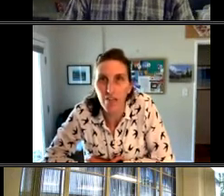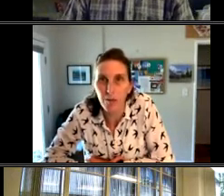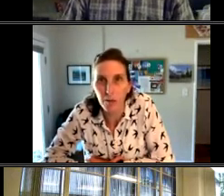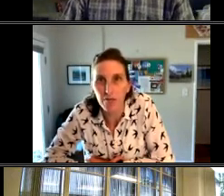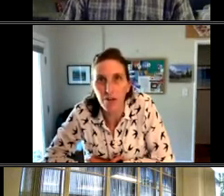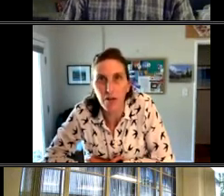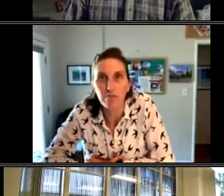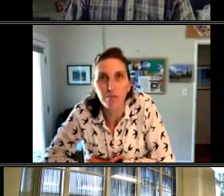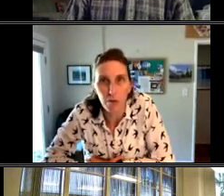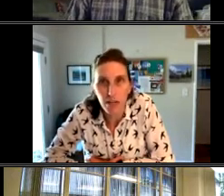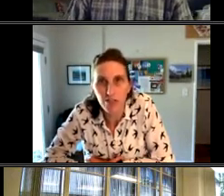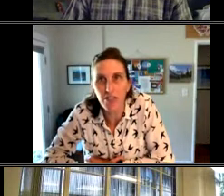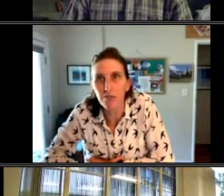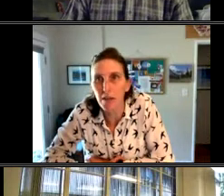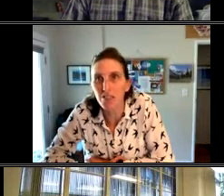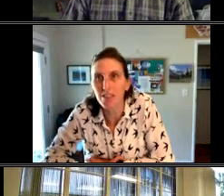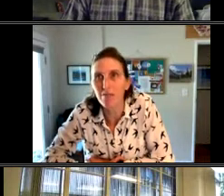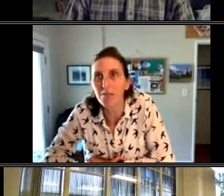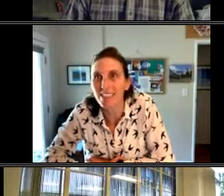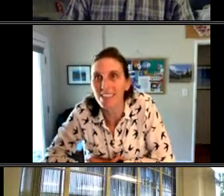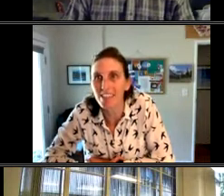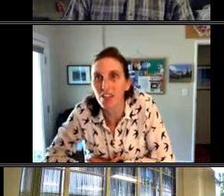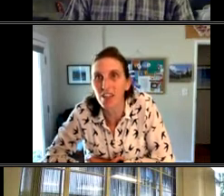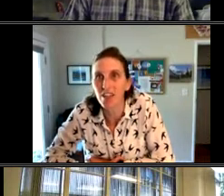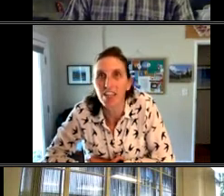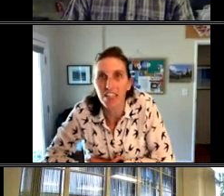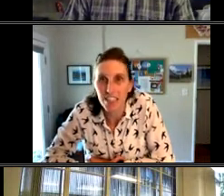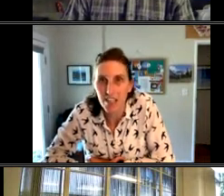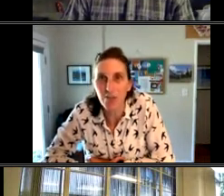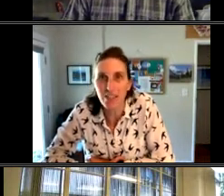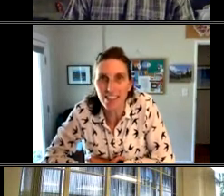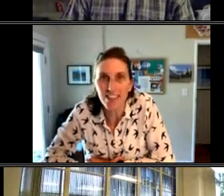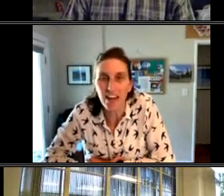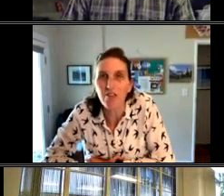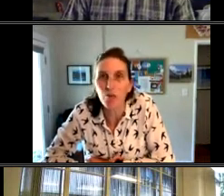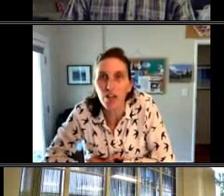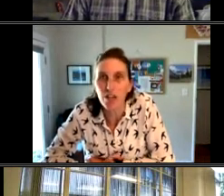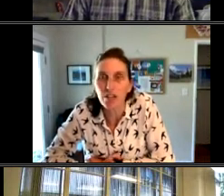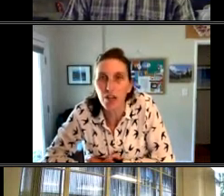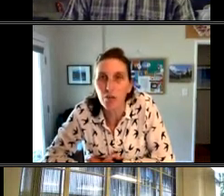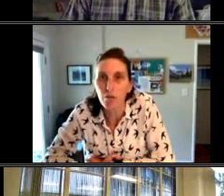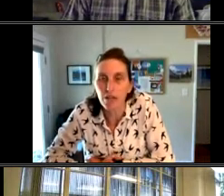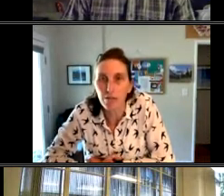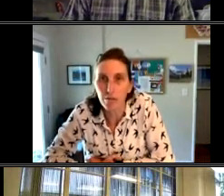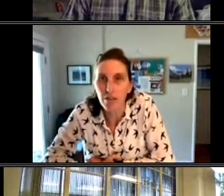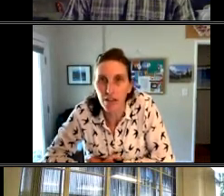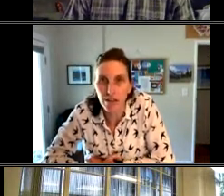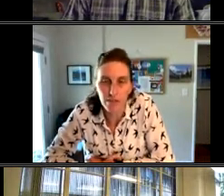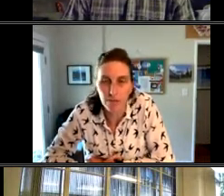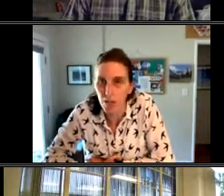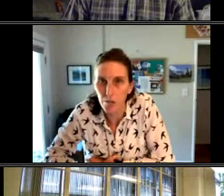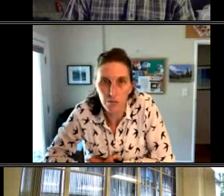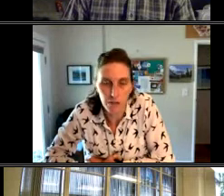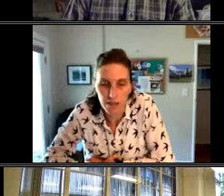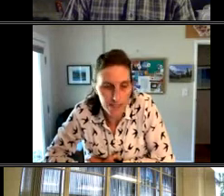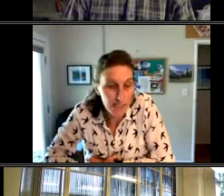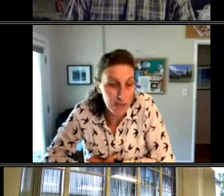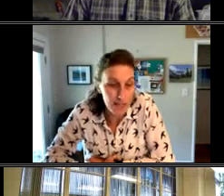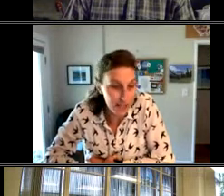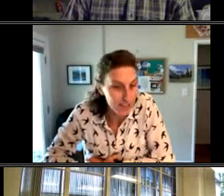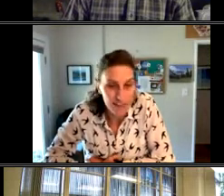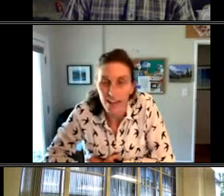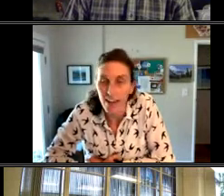really a lot of commitment from Caltrans, from agency, from CTC on continuing this kind of work. So we think,